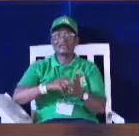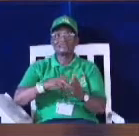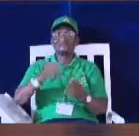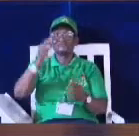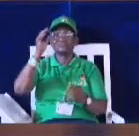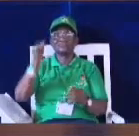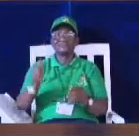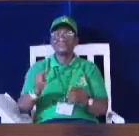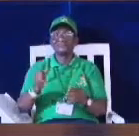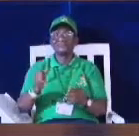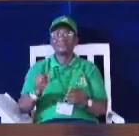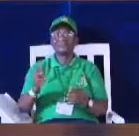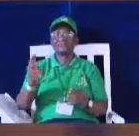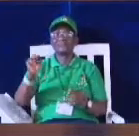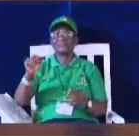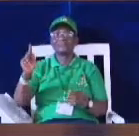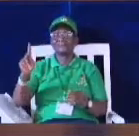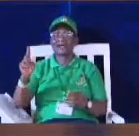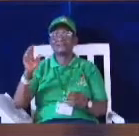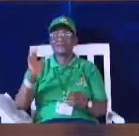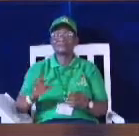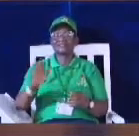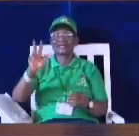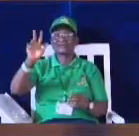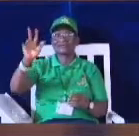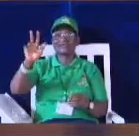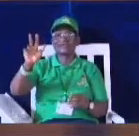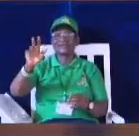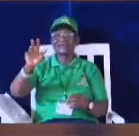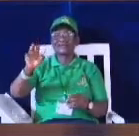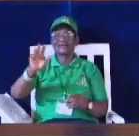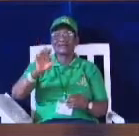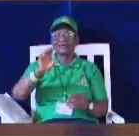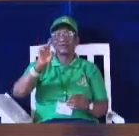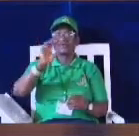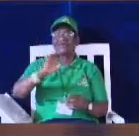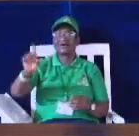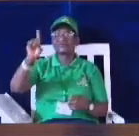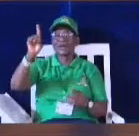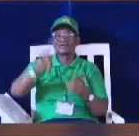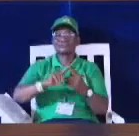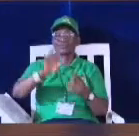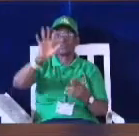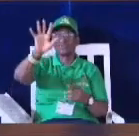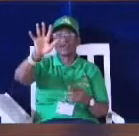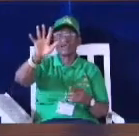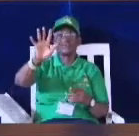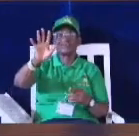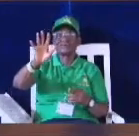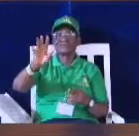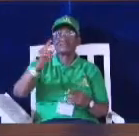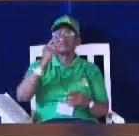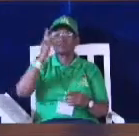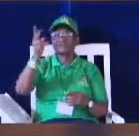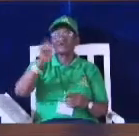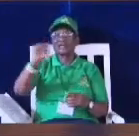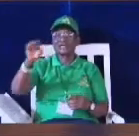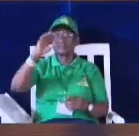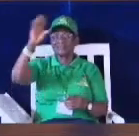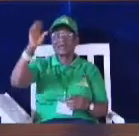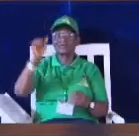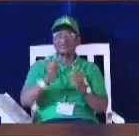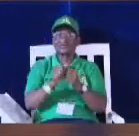like in Mark chapter 3 from verse 1 to 5, Mark 3, 1 to 5, saw a man with a withered